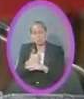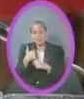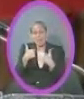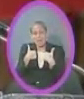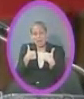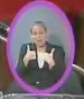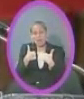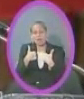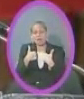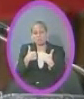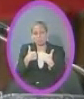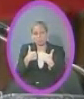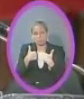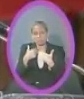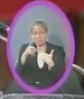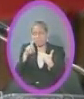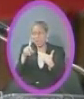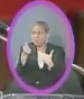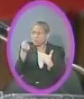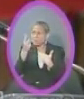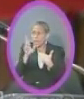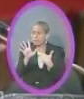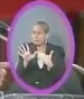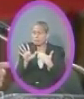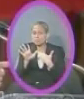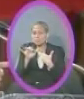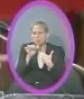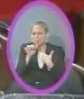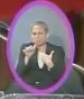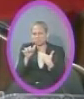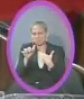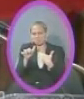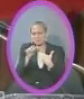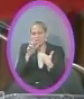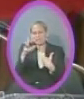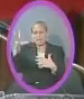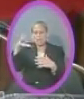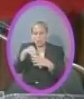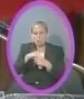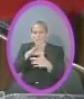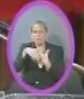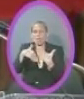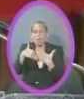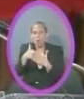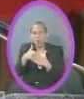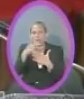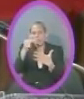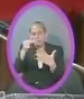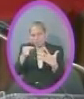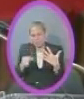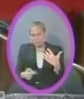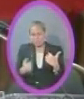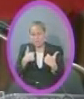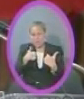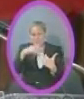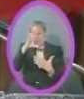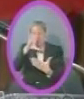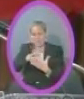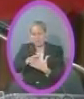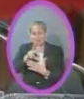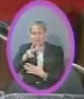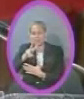it, but I understand it, but I've decried it because it is not inclusive of all of the factors that I believe the VAM